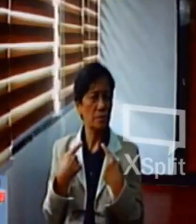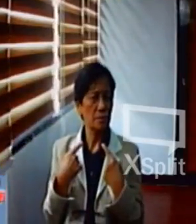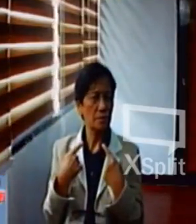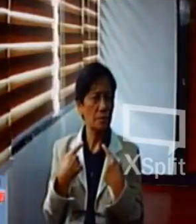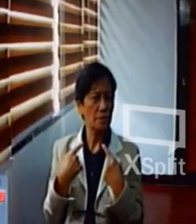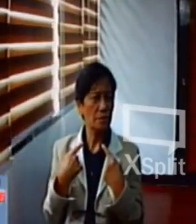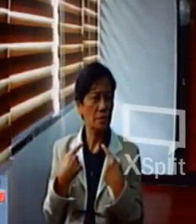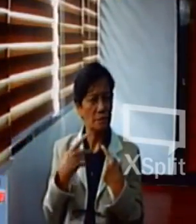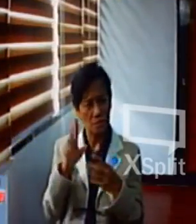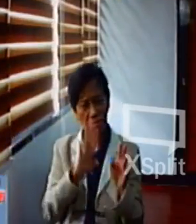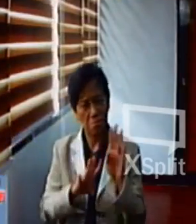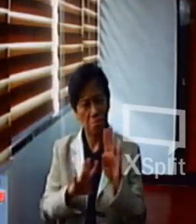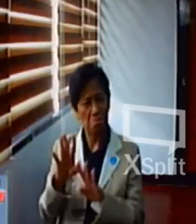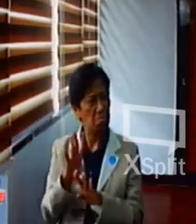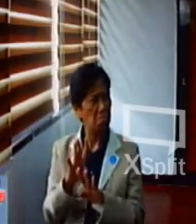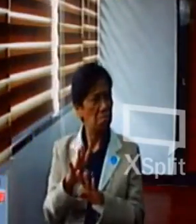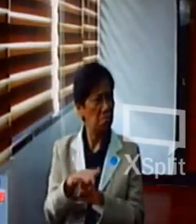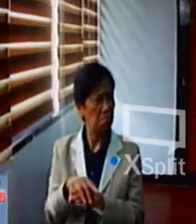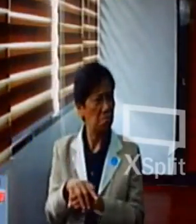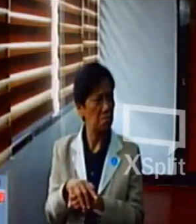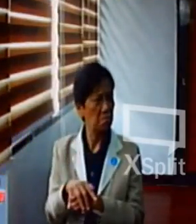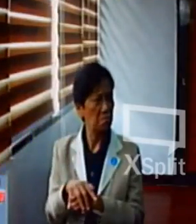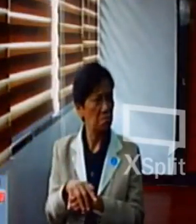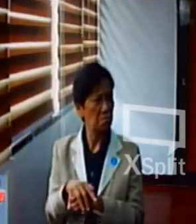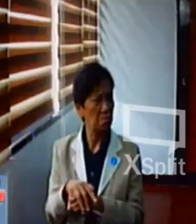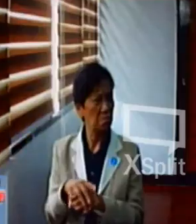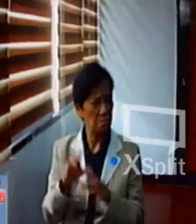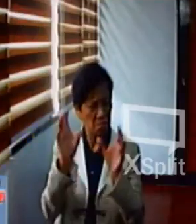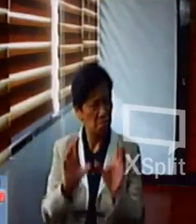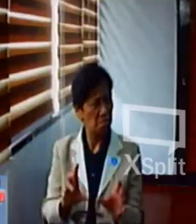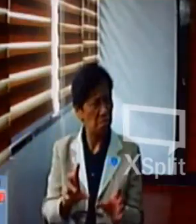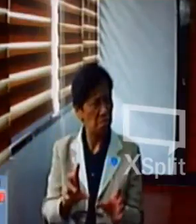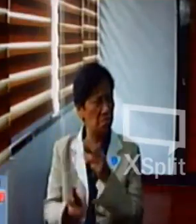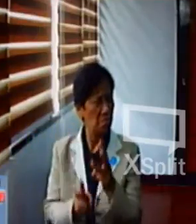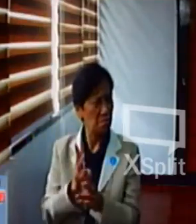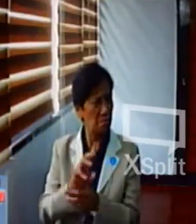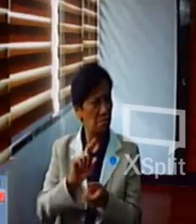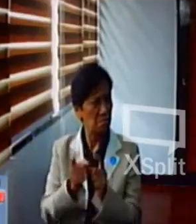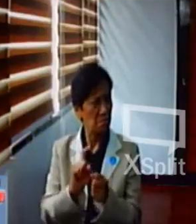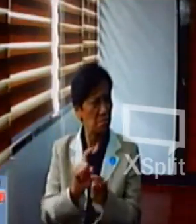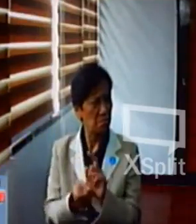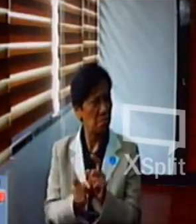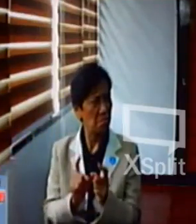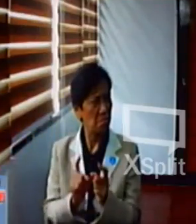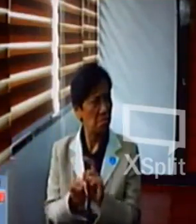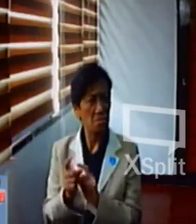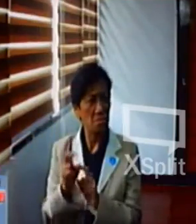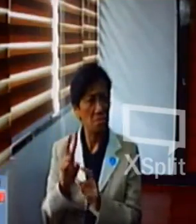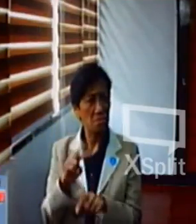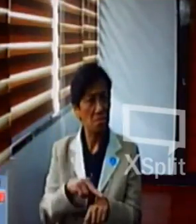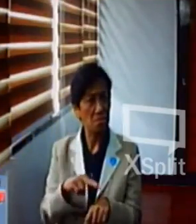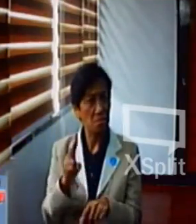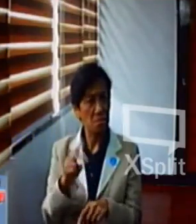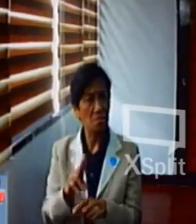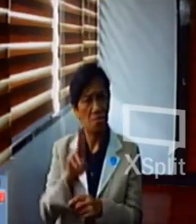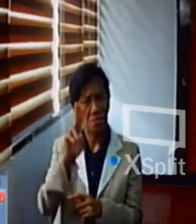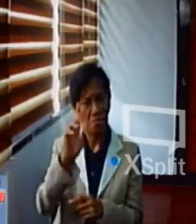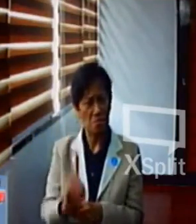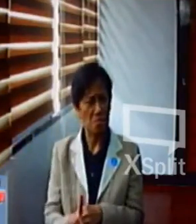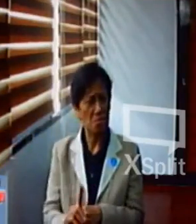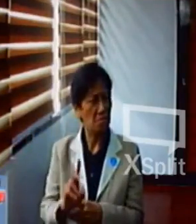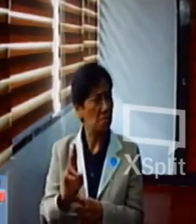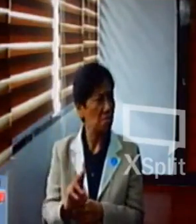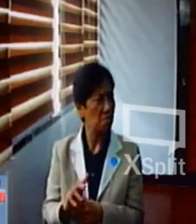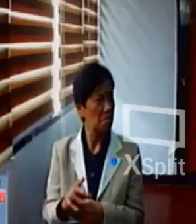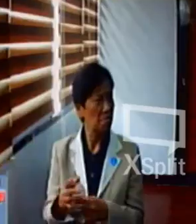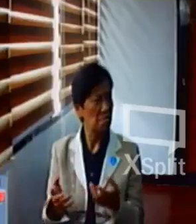the problem that the climate of the world is changing through time. There's its ups and downs, and apparently